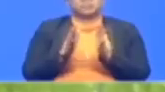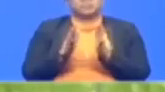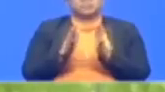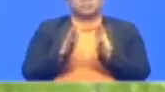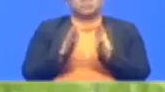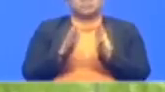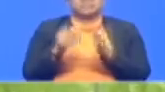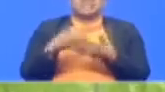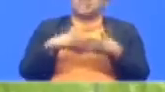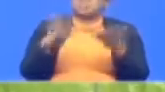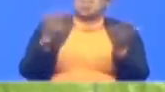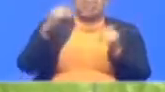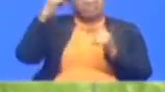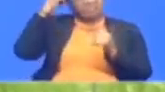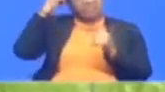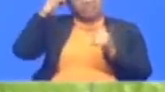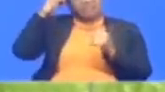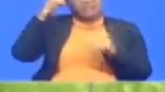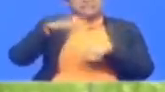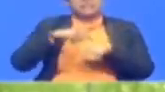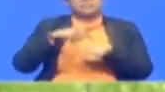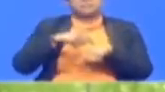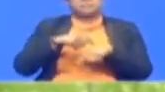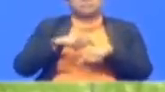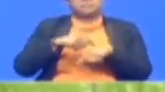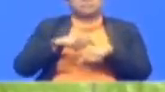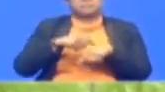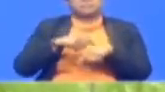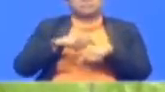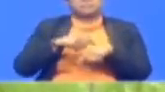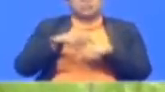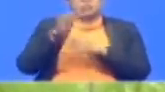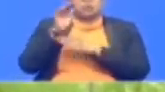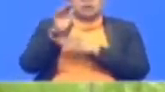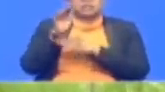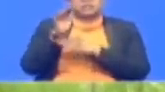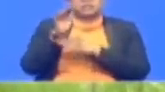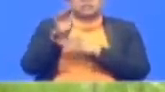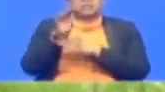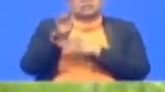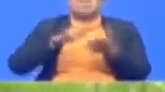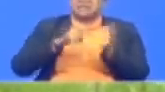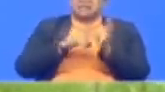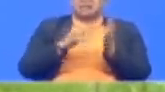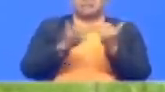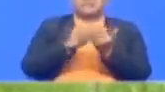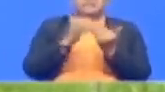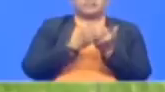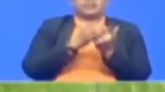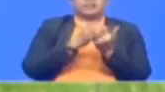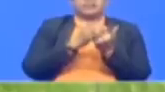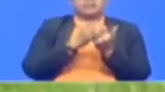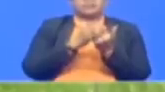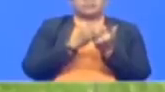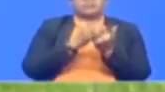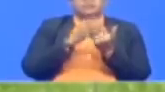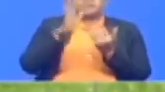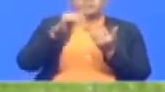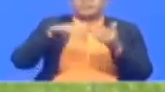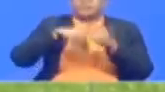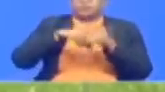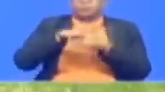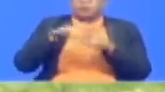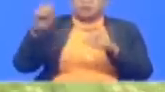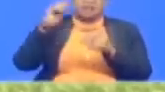Everybody thinks that when you get the call-up, it's just the favor from the Football Kenya